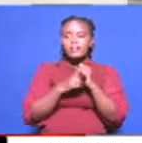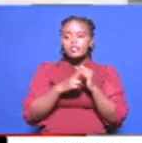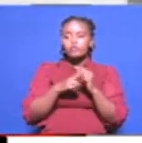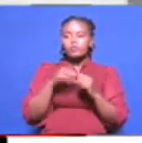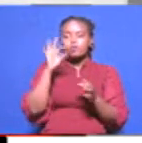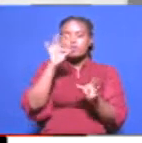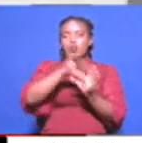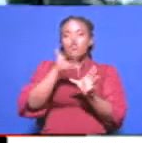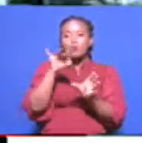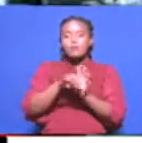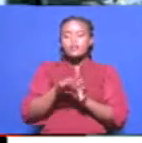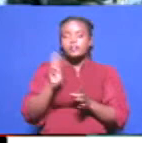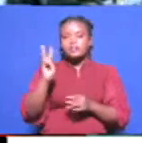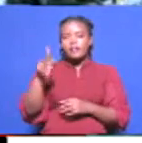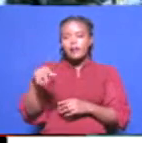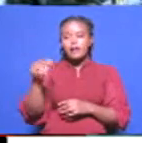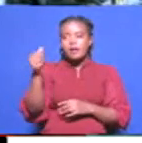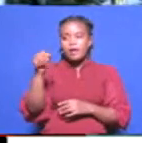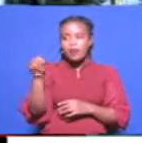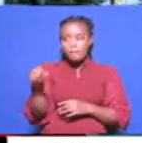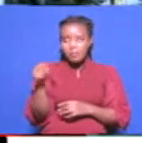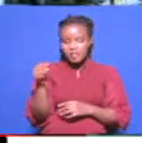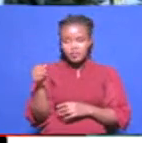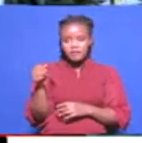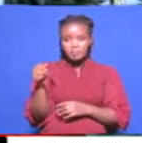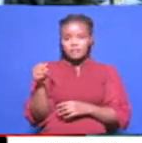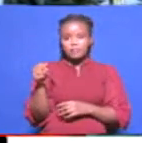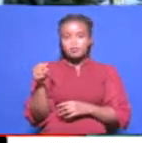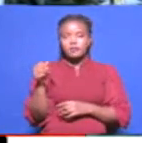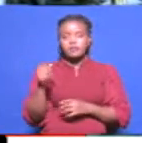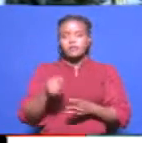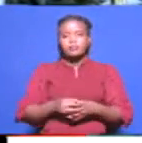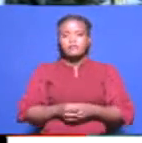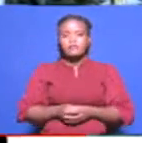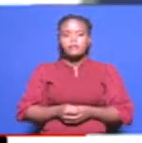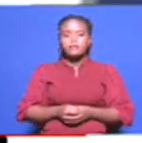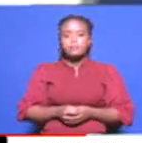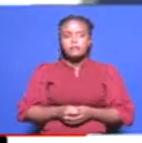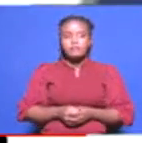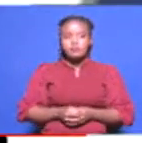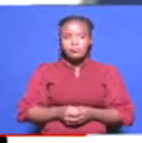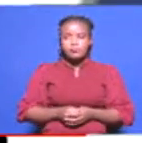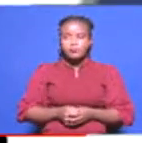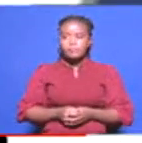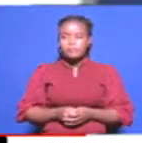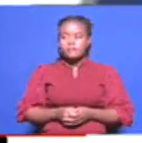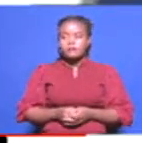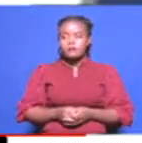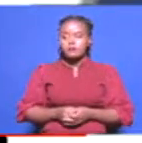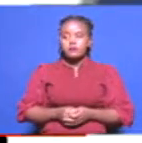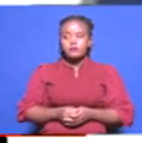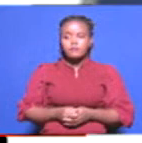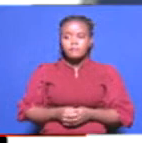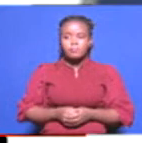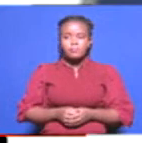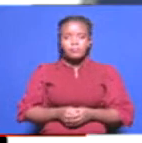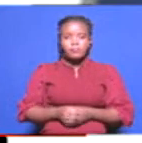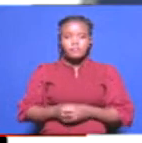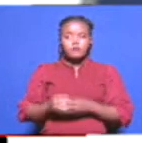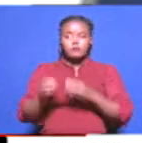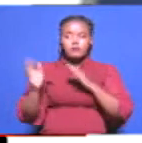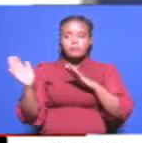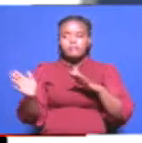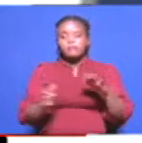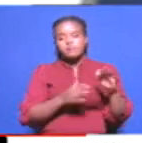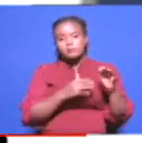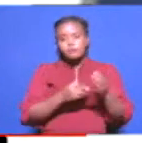member of National Assembly. Gishoke Washira, Prime Edition. Away from that and